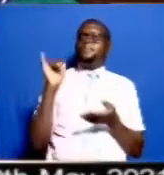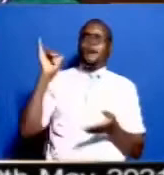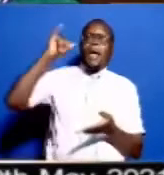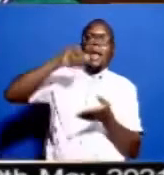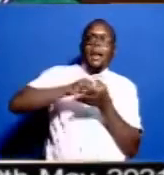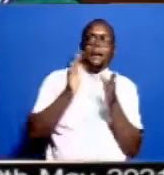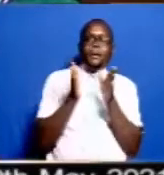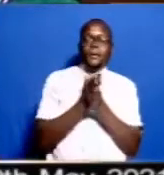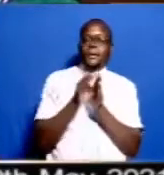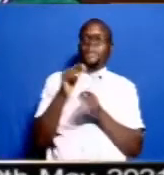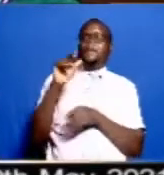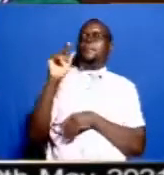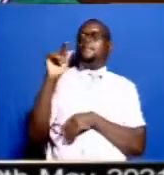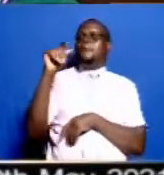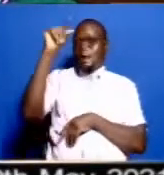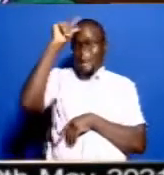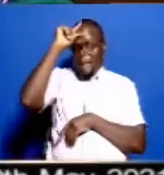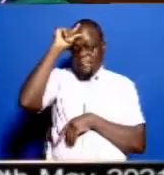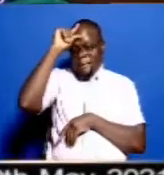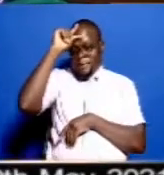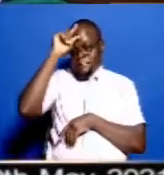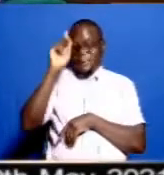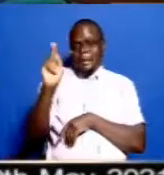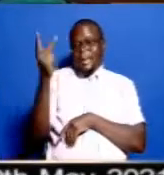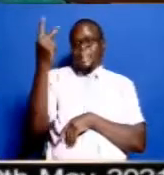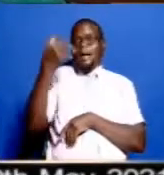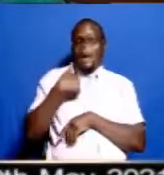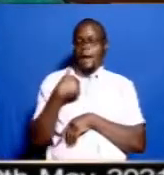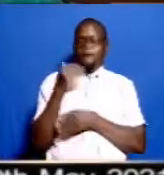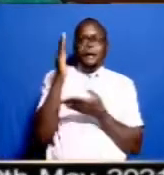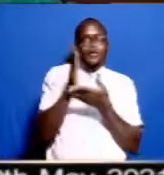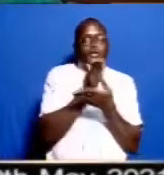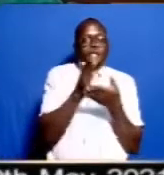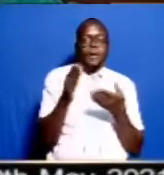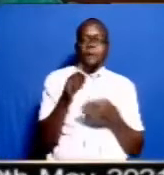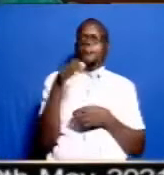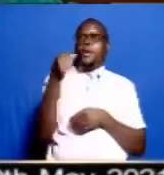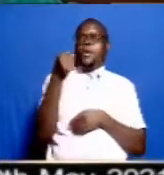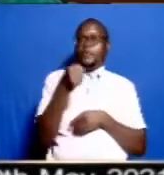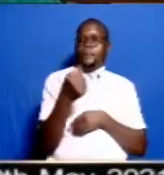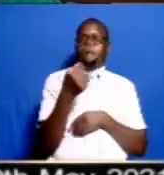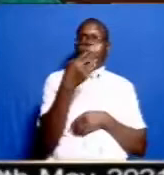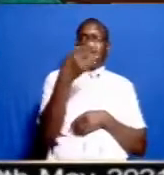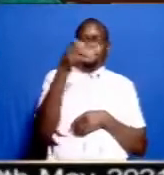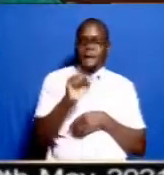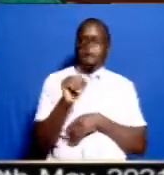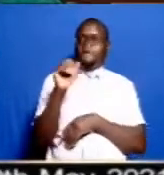the Government of Kenya shareholding of at least 45% and its subsidiaries.